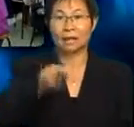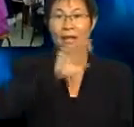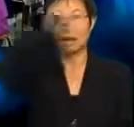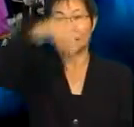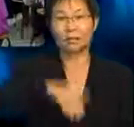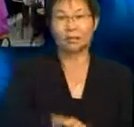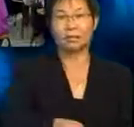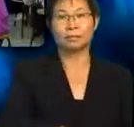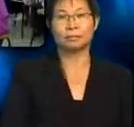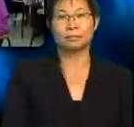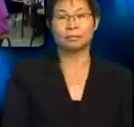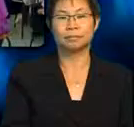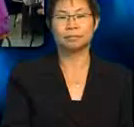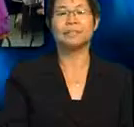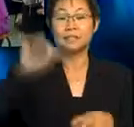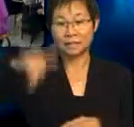An elephant.